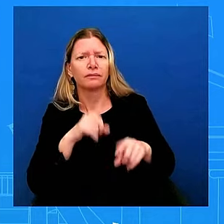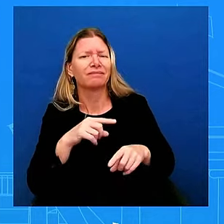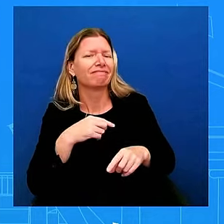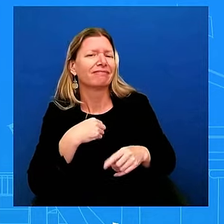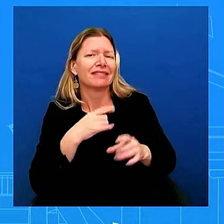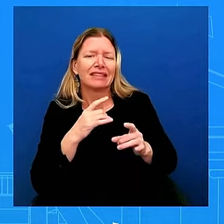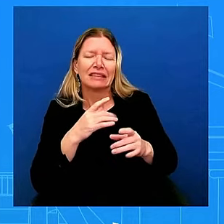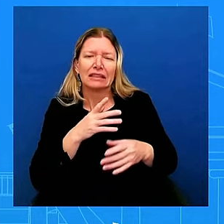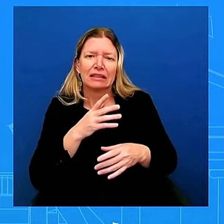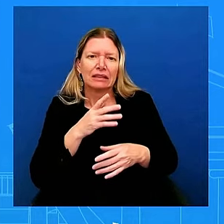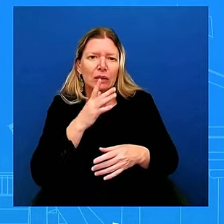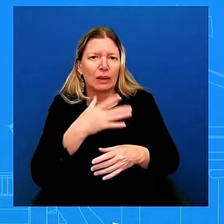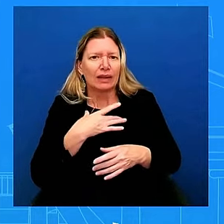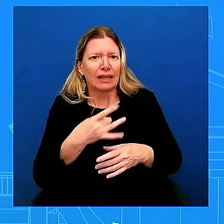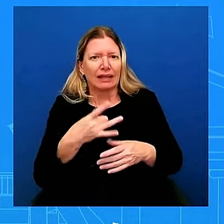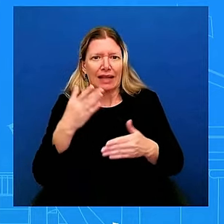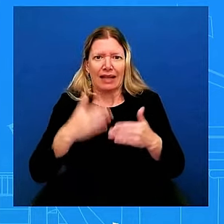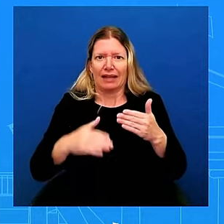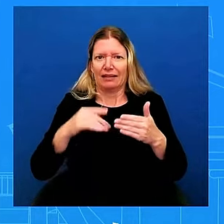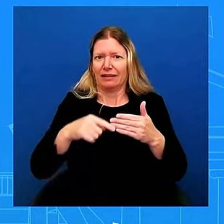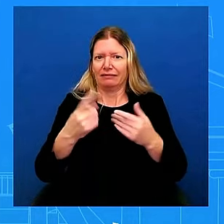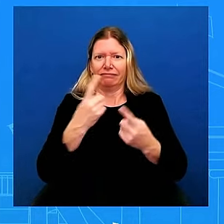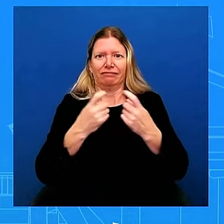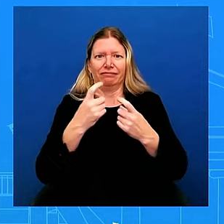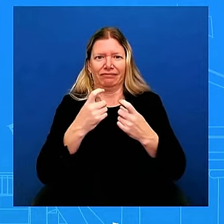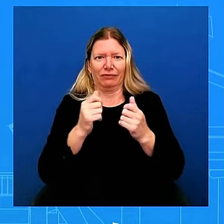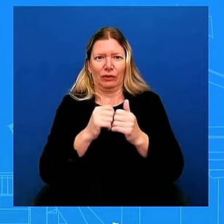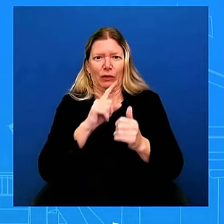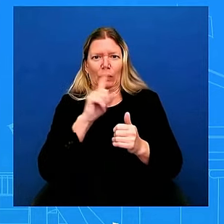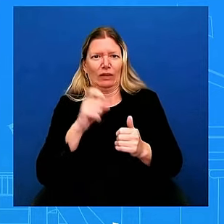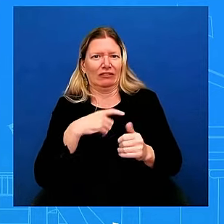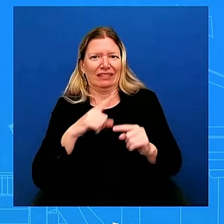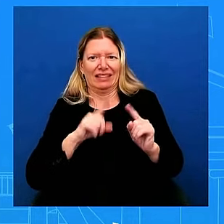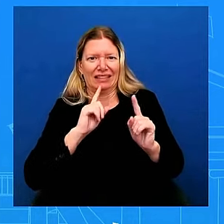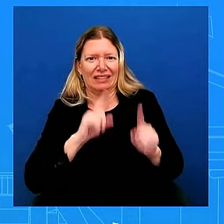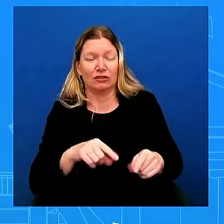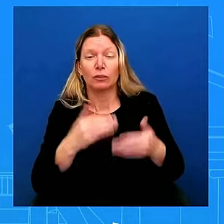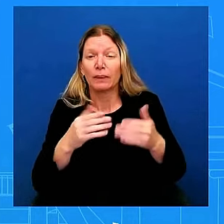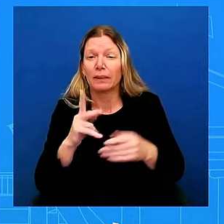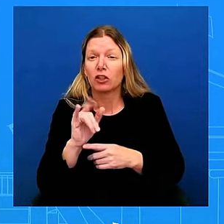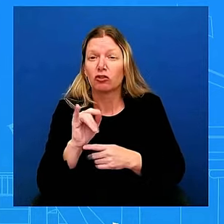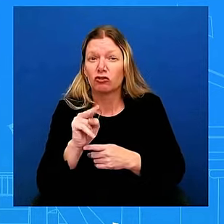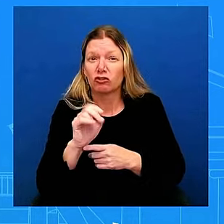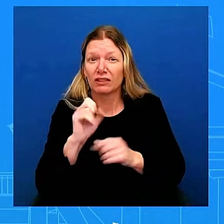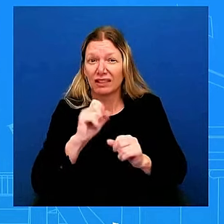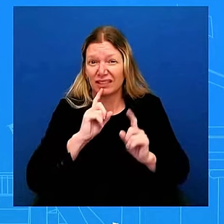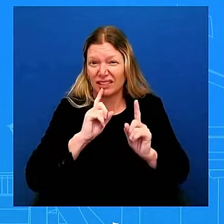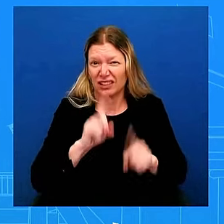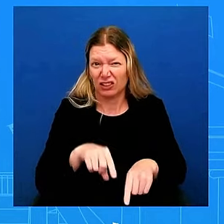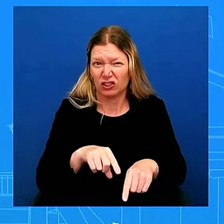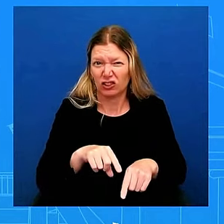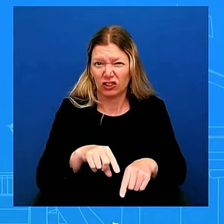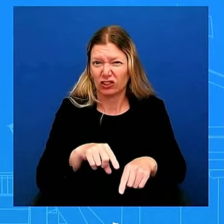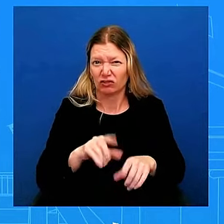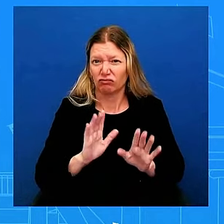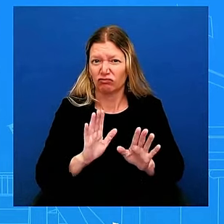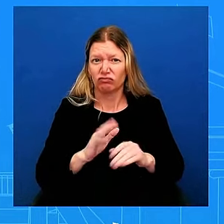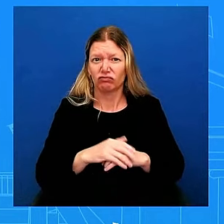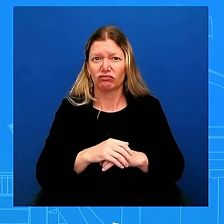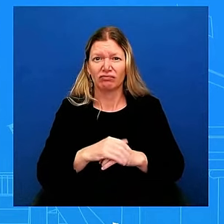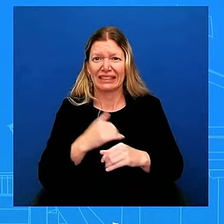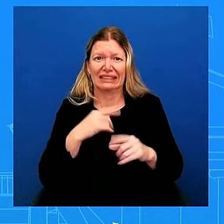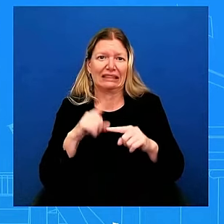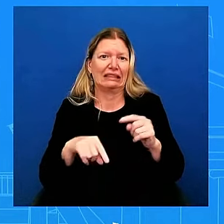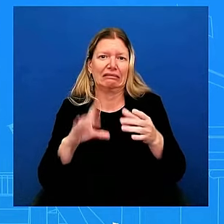another question. Because as I mentioned before, I cannot speak to what did and did not occur. The facts are